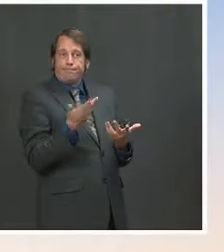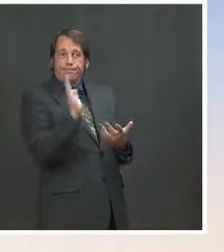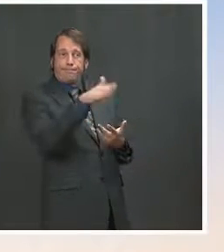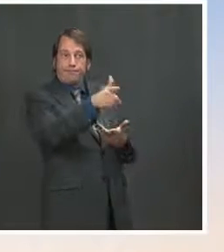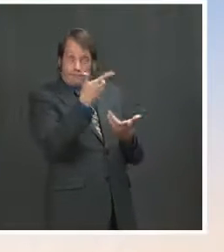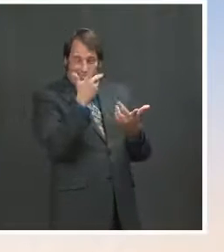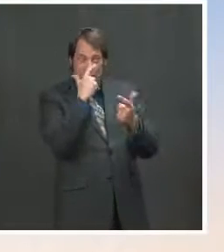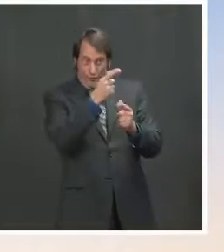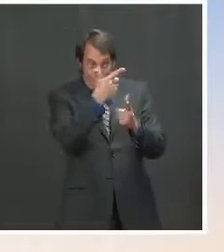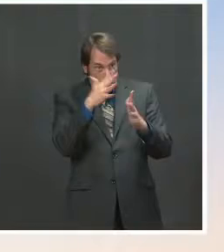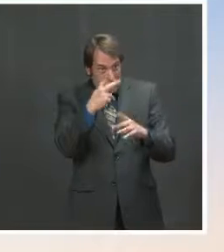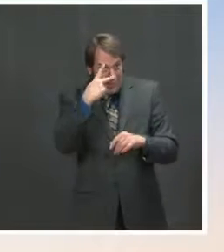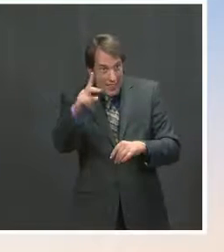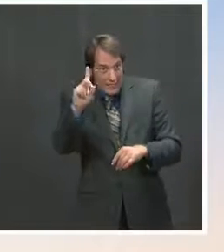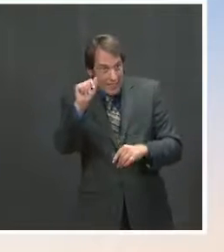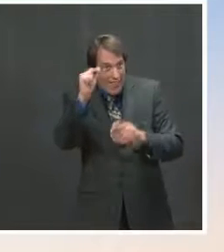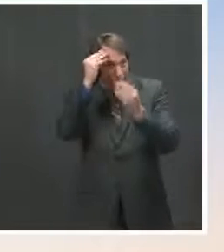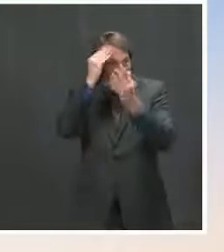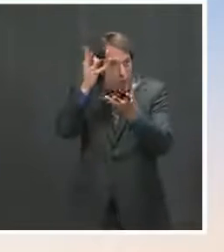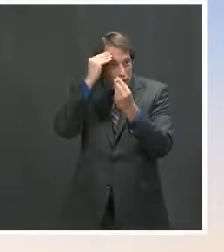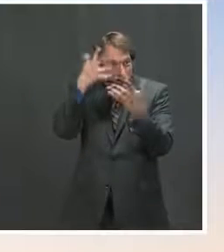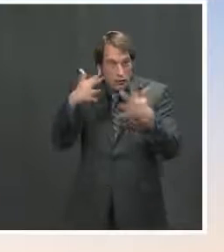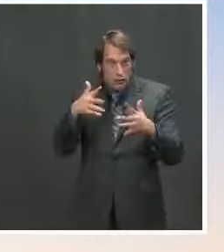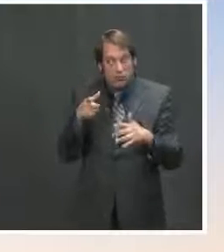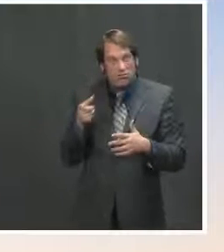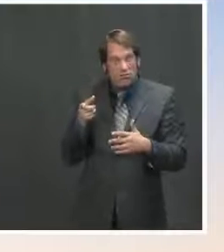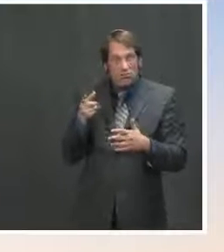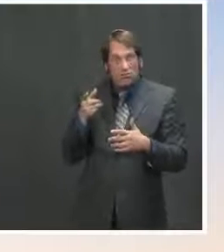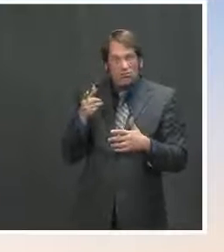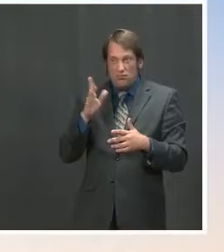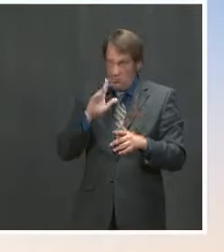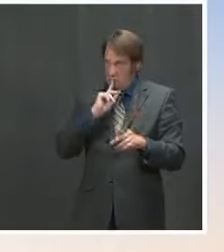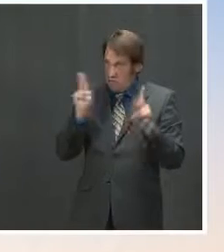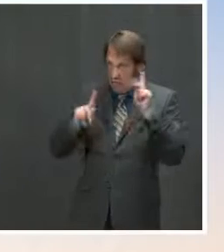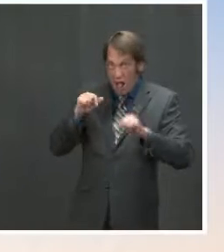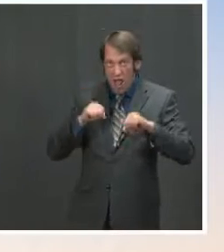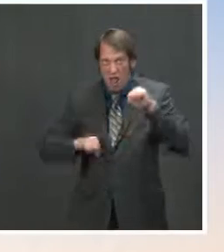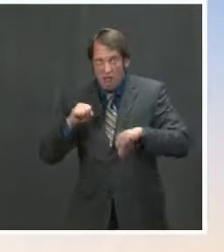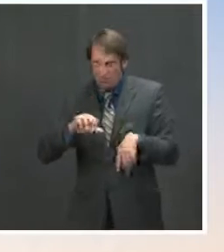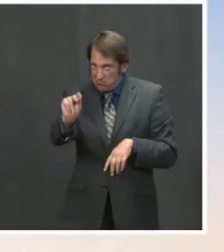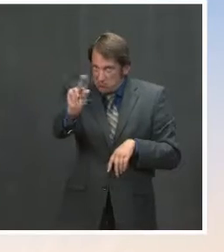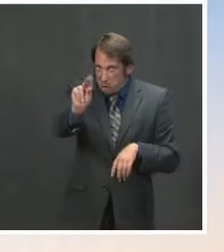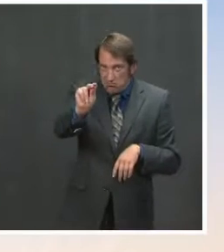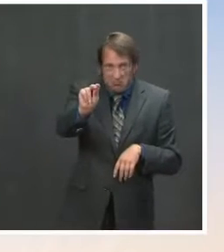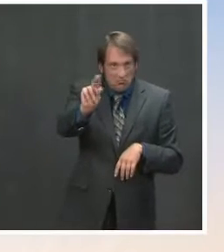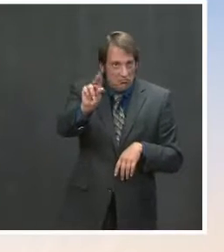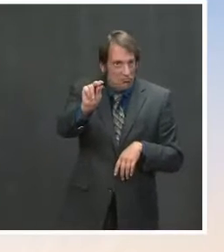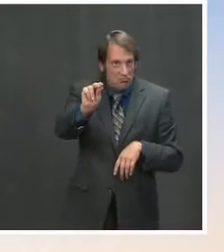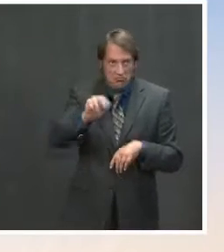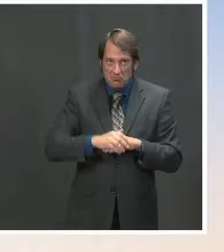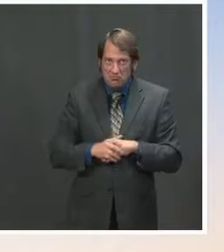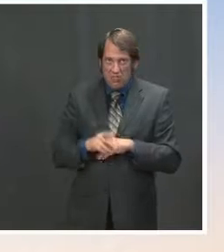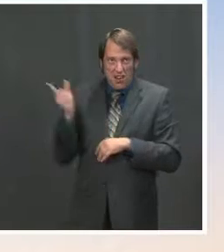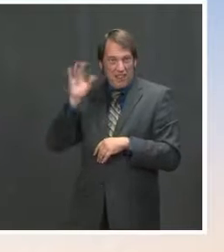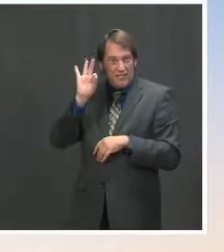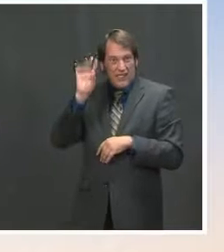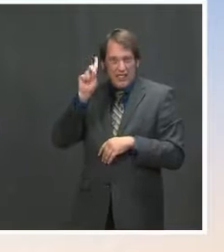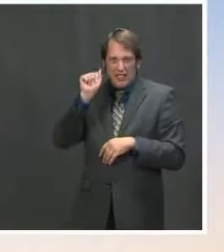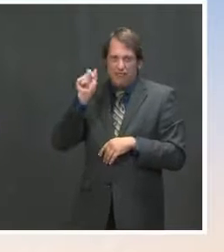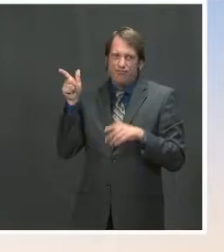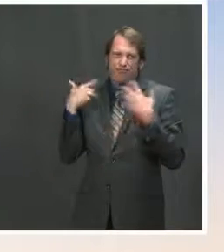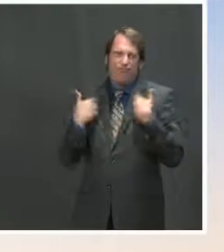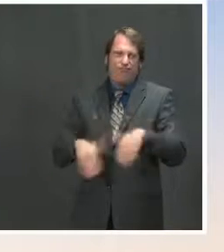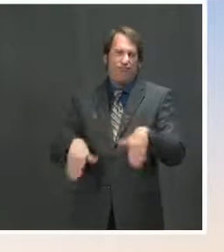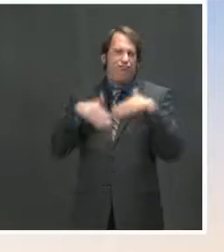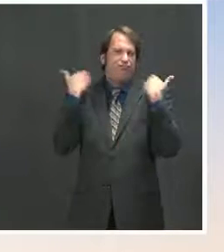has suggested that has been the outcome. The FDA is the gold standard. They took this step out of an abundance of caution,